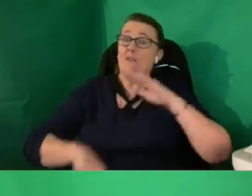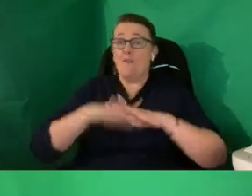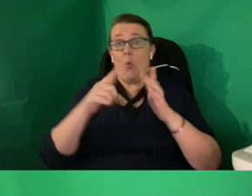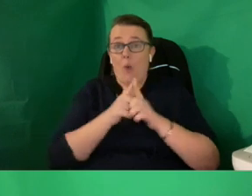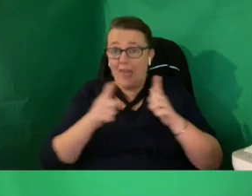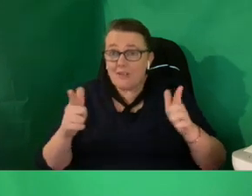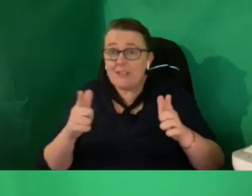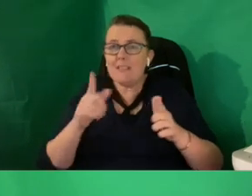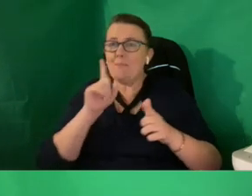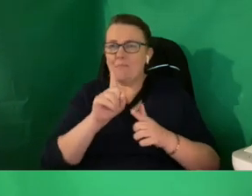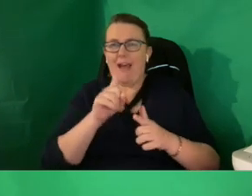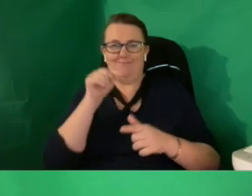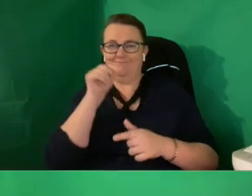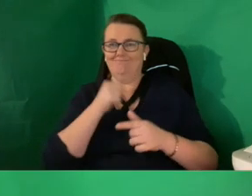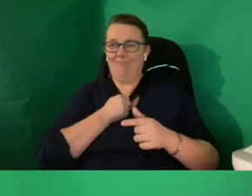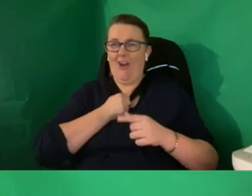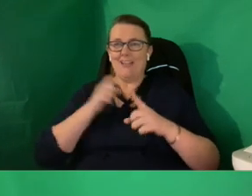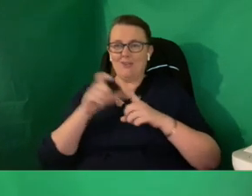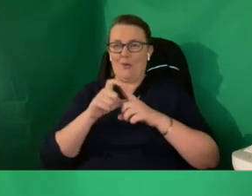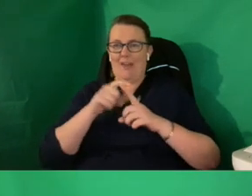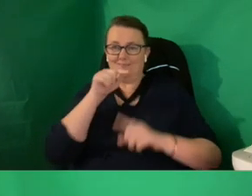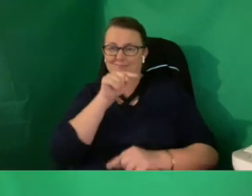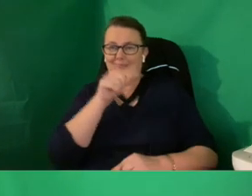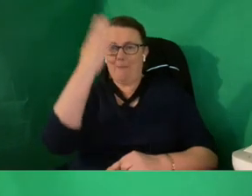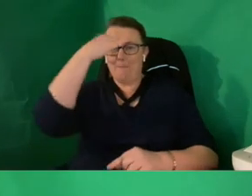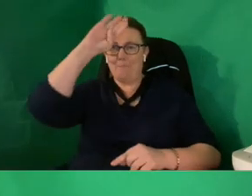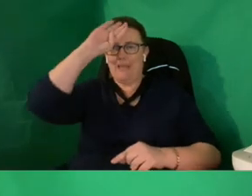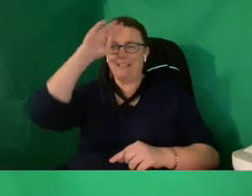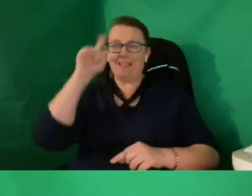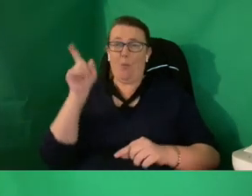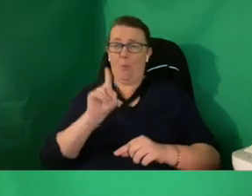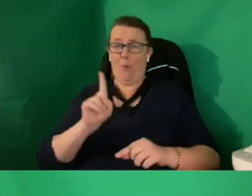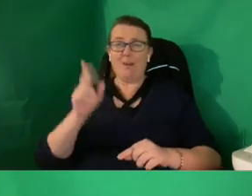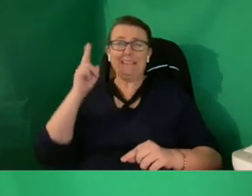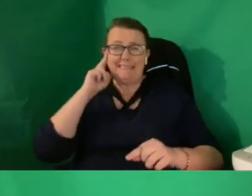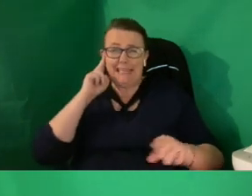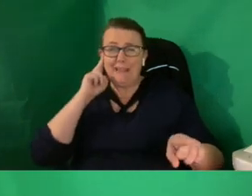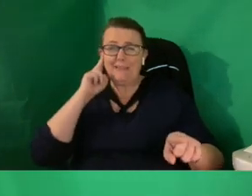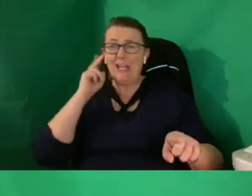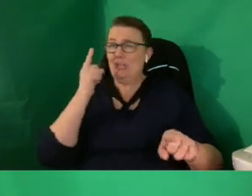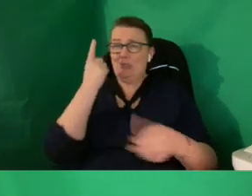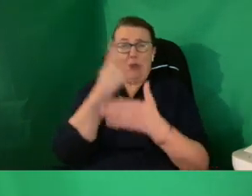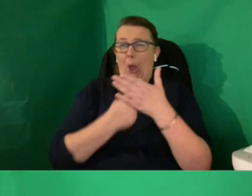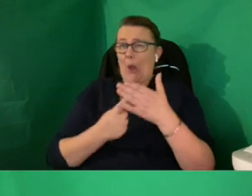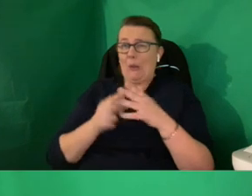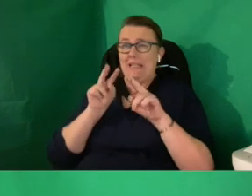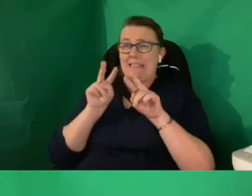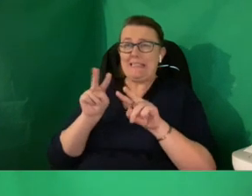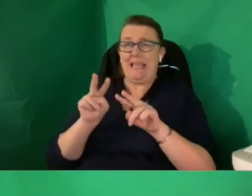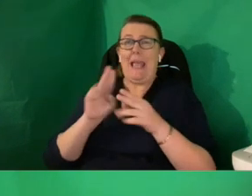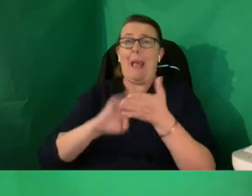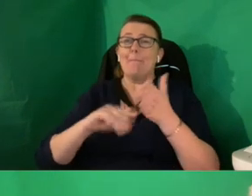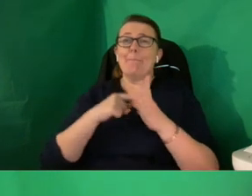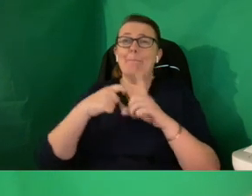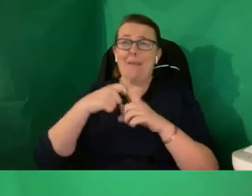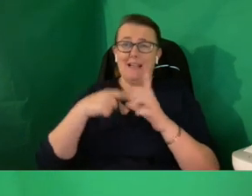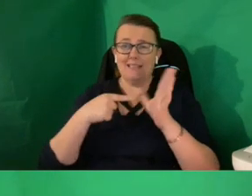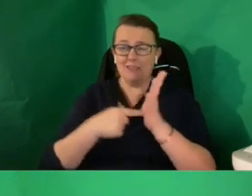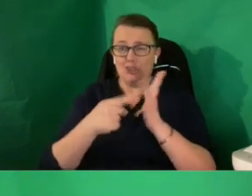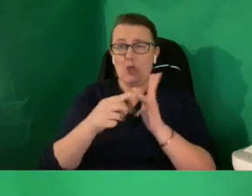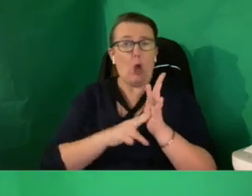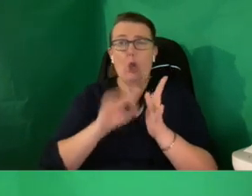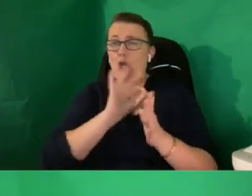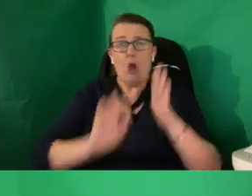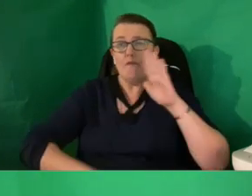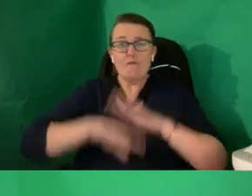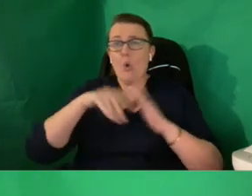because our daughter could only really grasp the Makaton, it wasn't really a full language. So by the